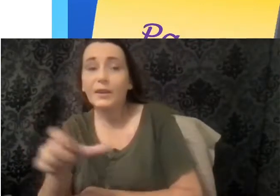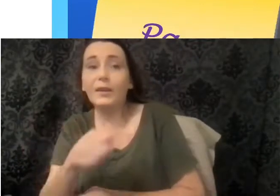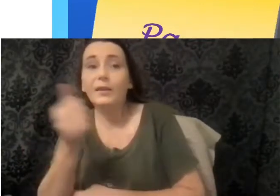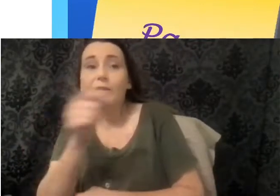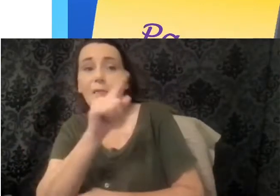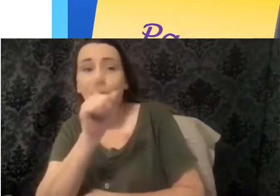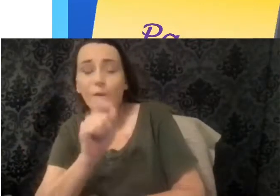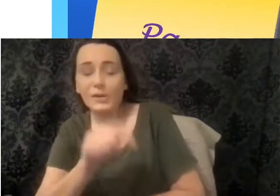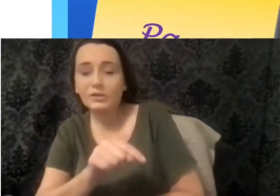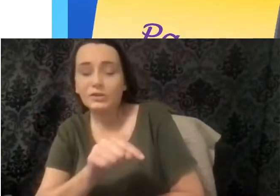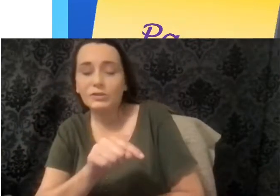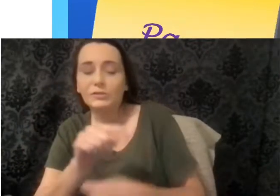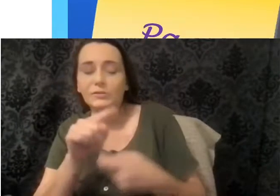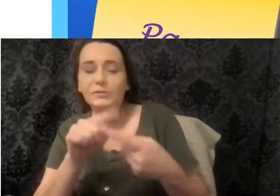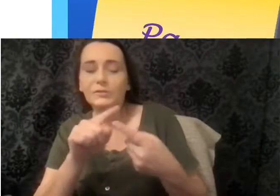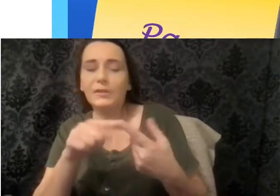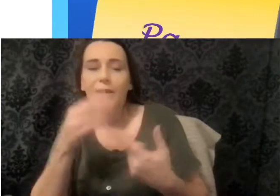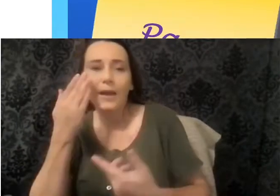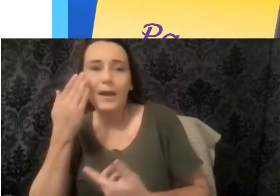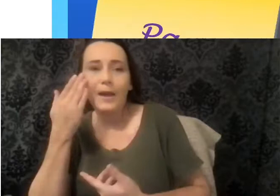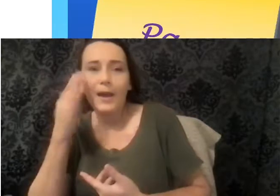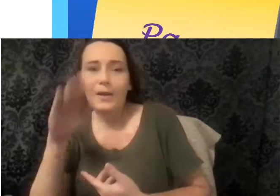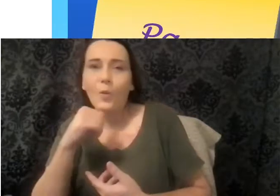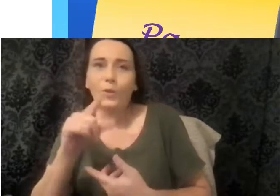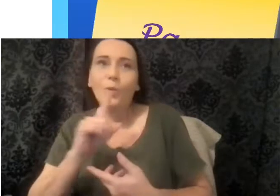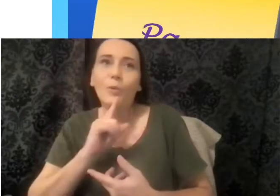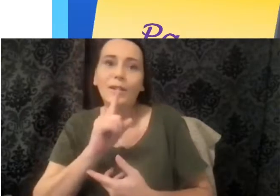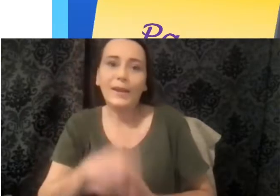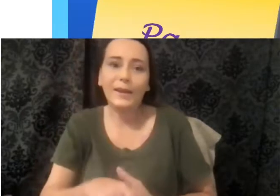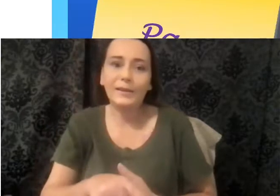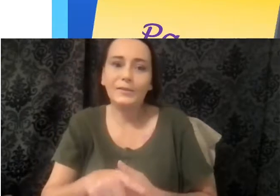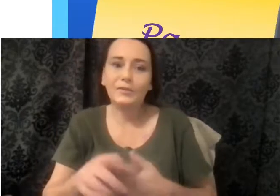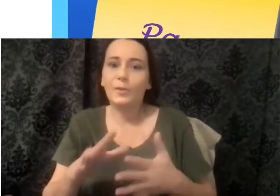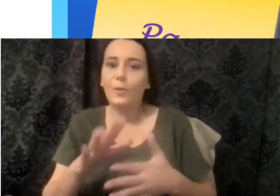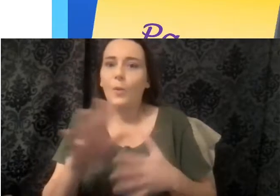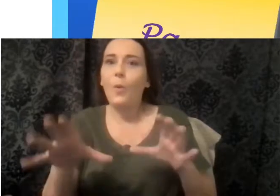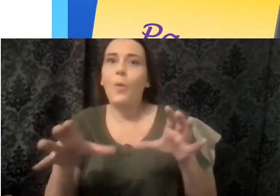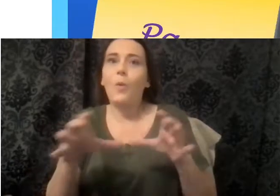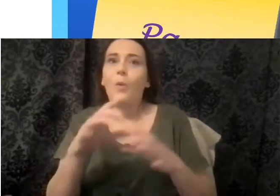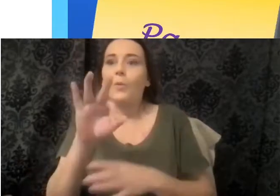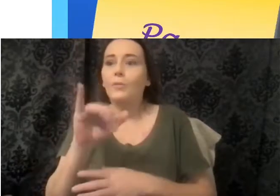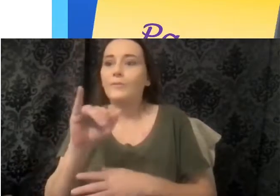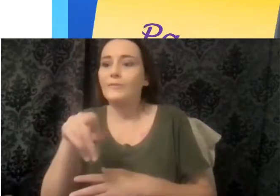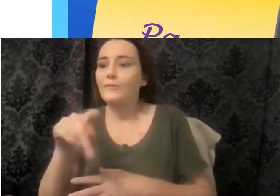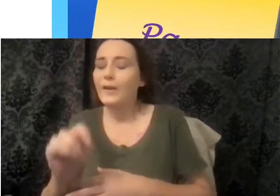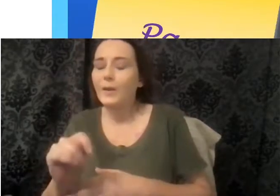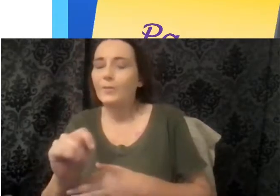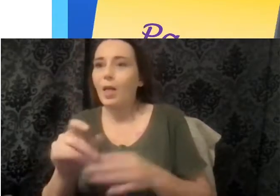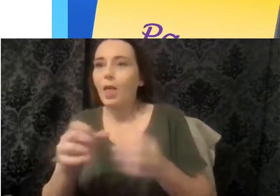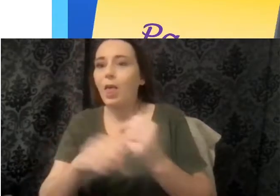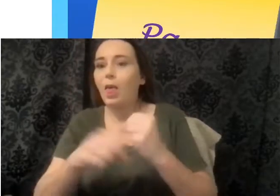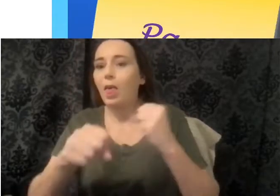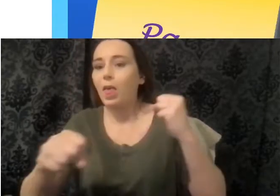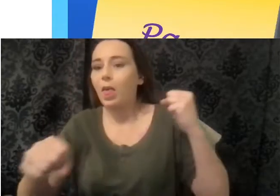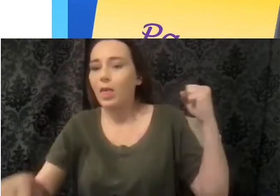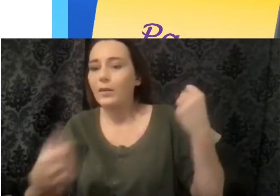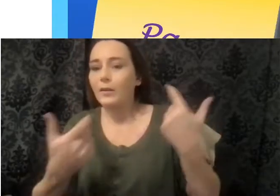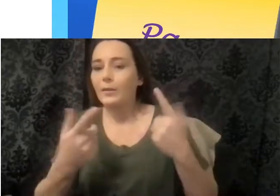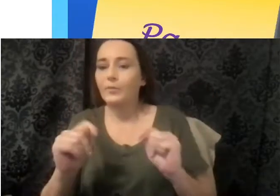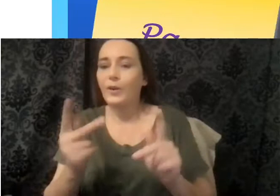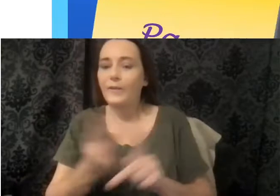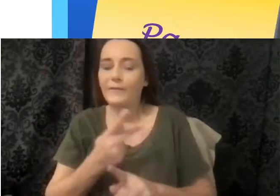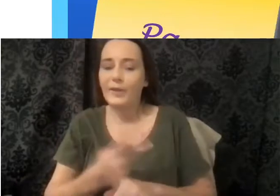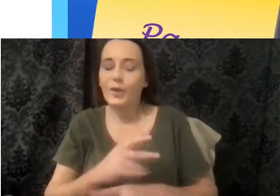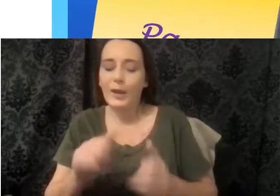again, I know we don't want to get into the whole FIP right now type thing, and I'm trying to figure out how to do this without